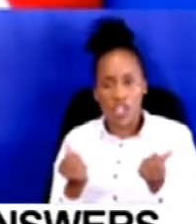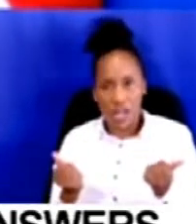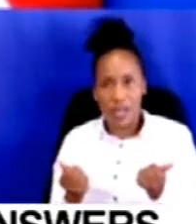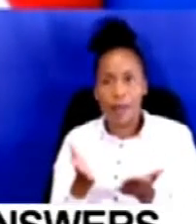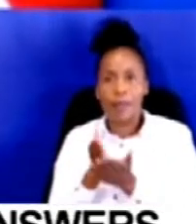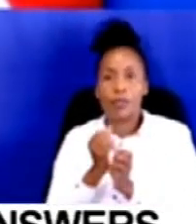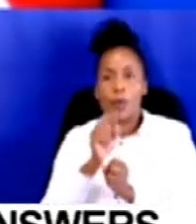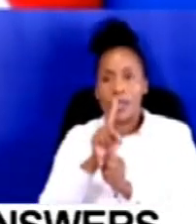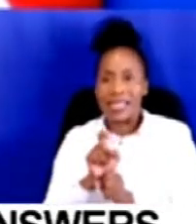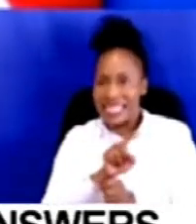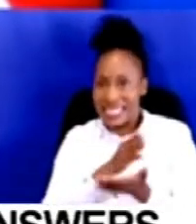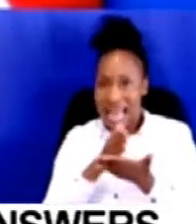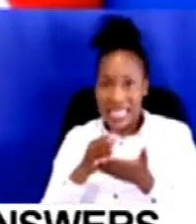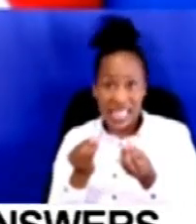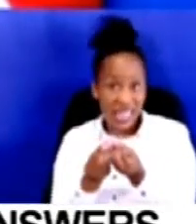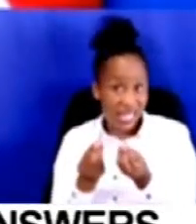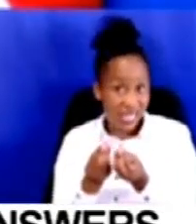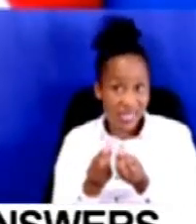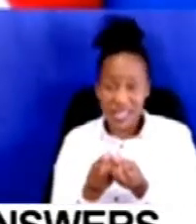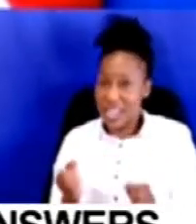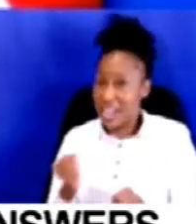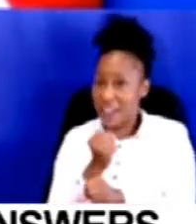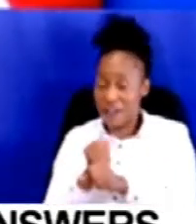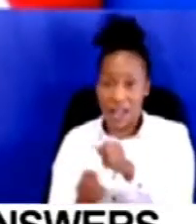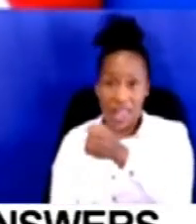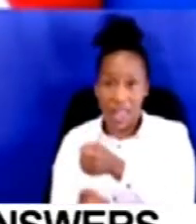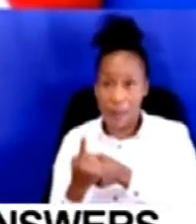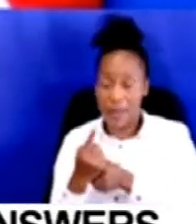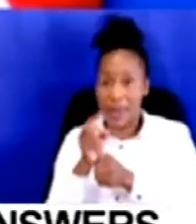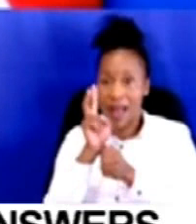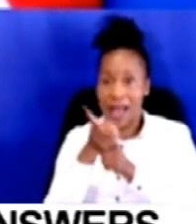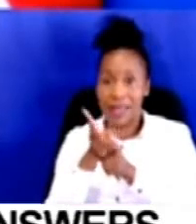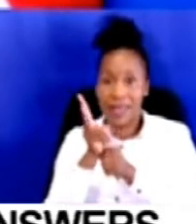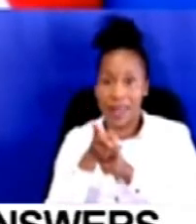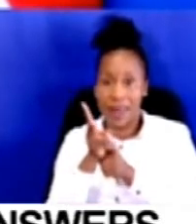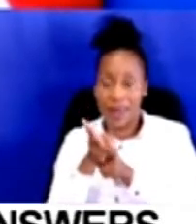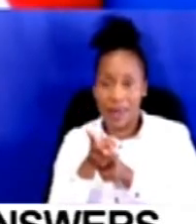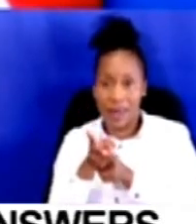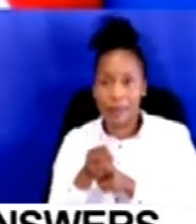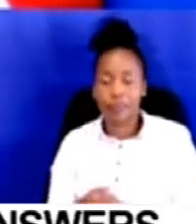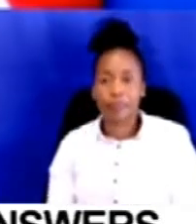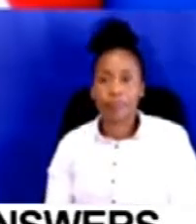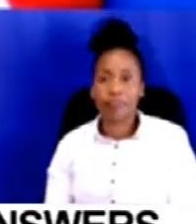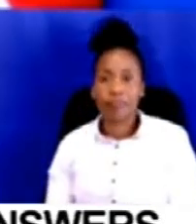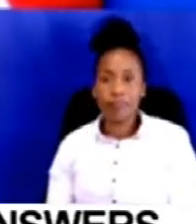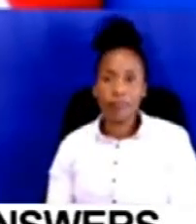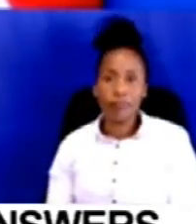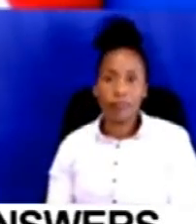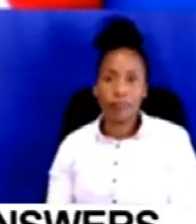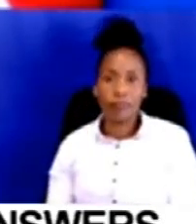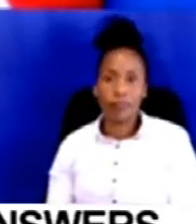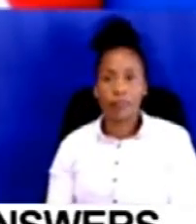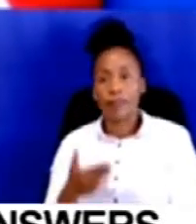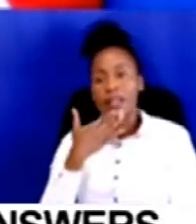such incidences never repeat themselves.